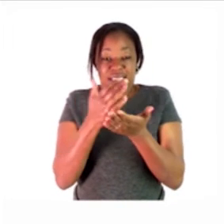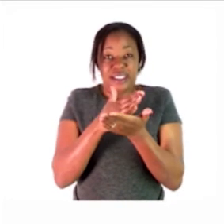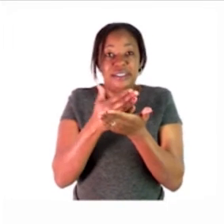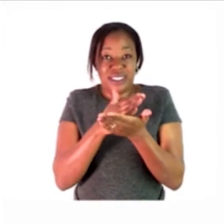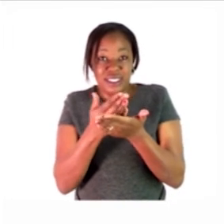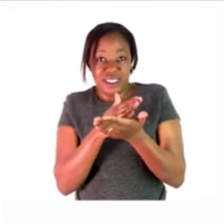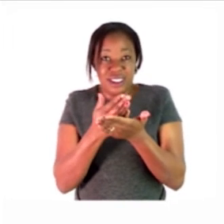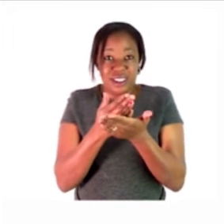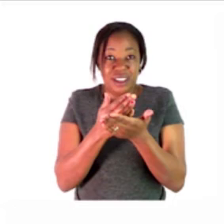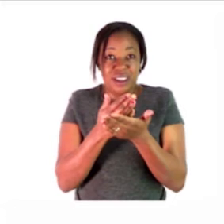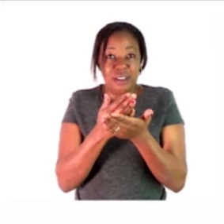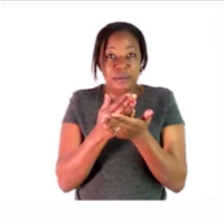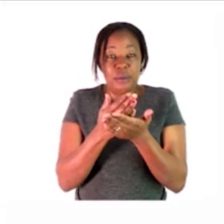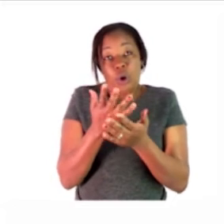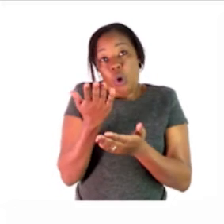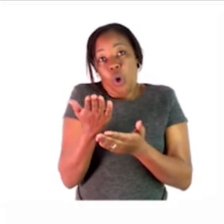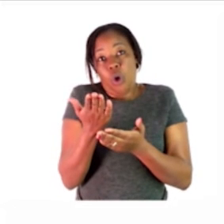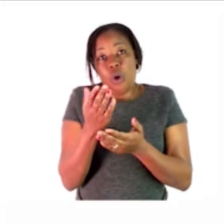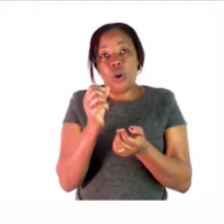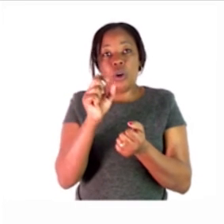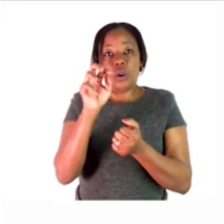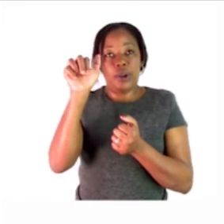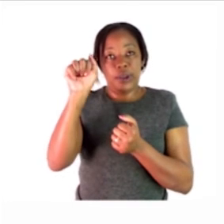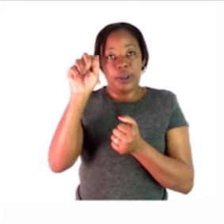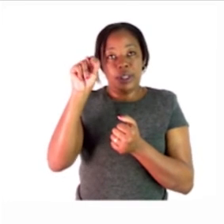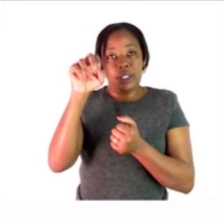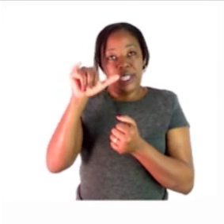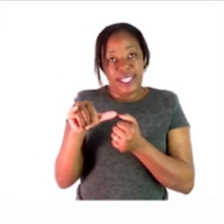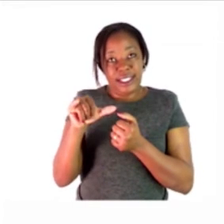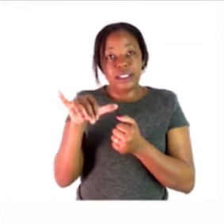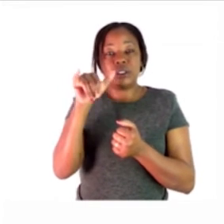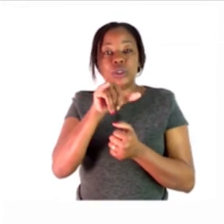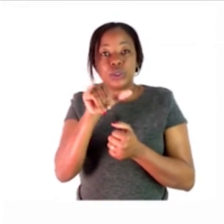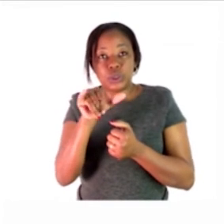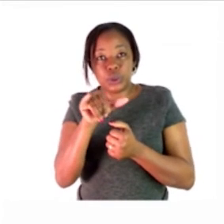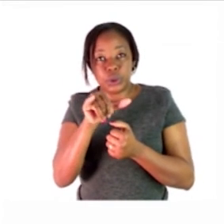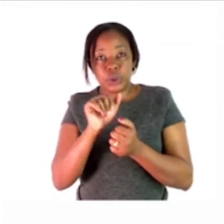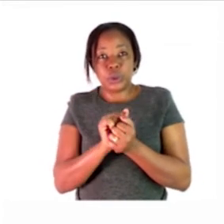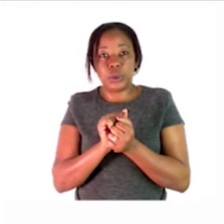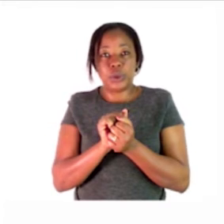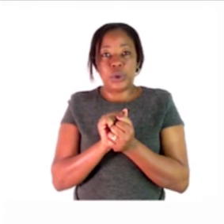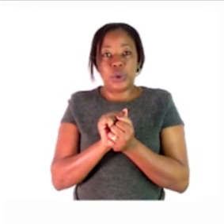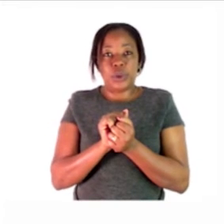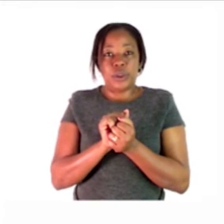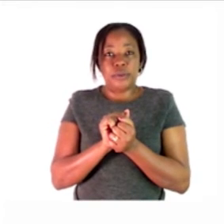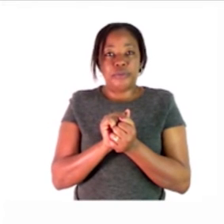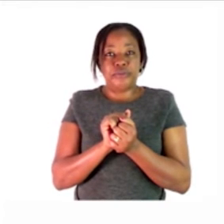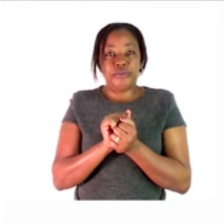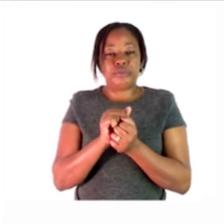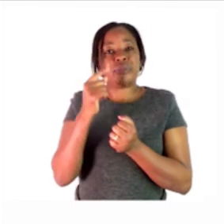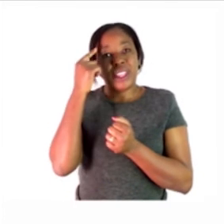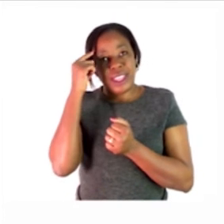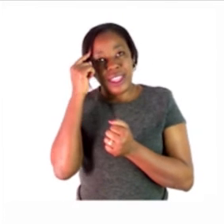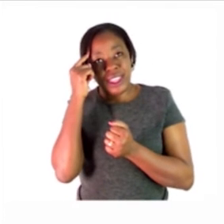it some or any? Okay. I think we are going to underline some. There